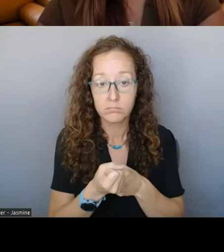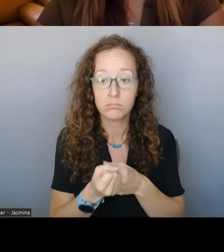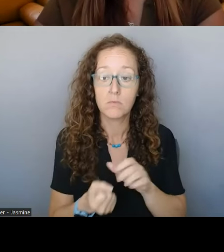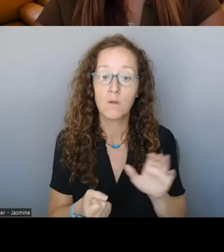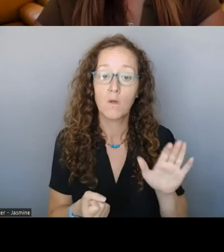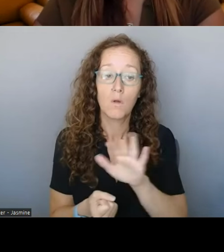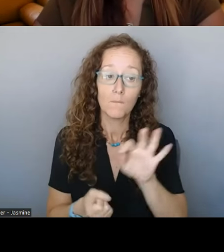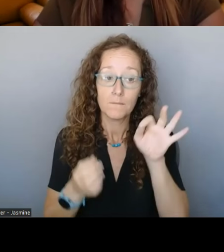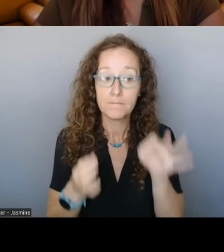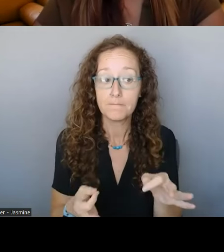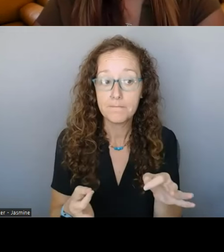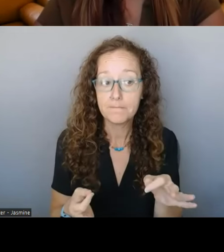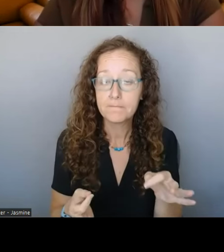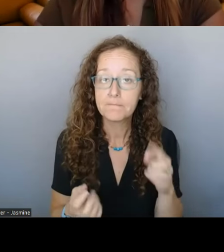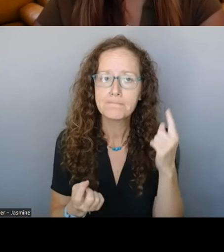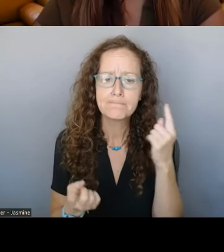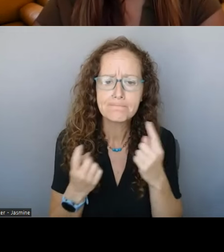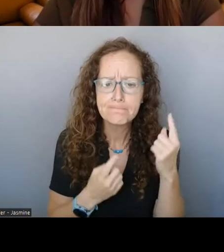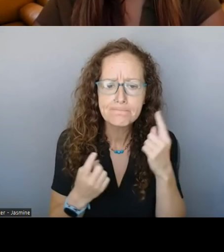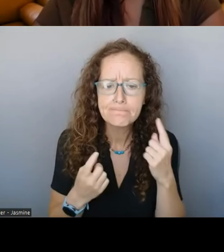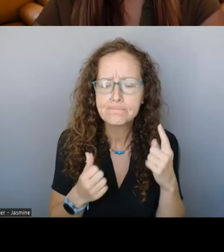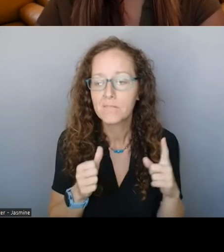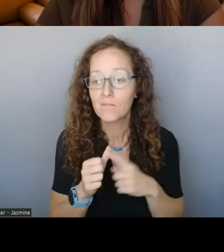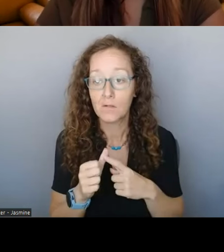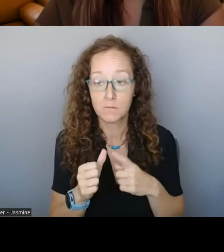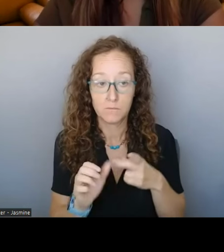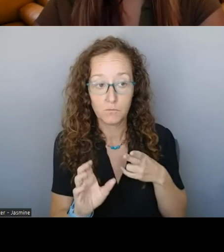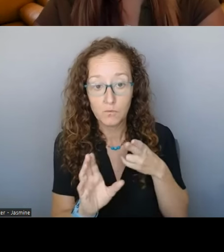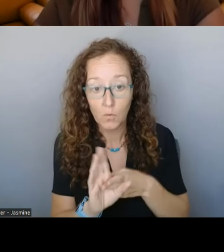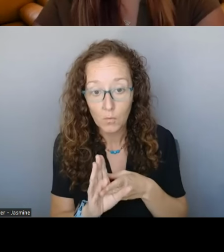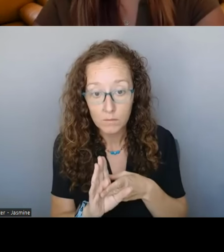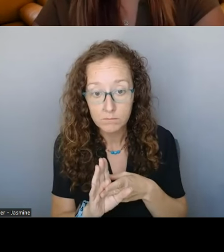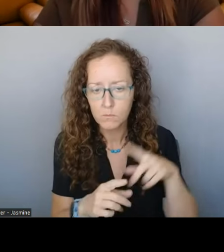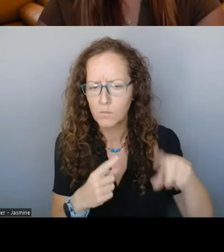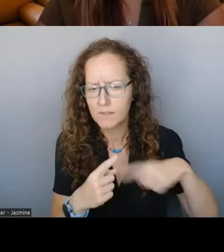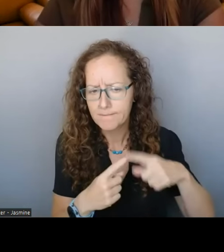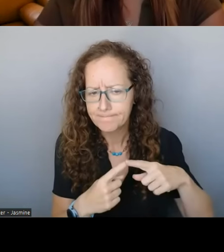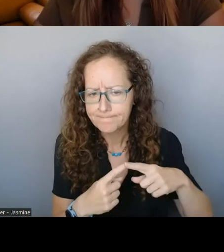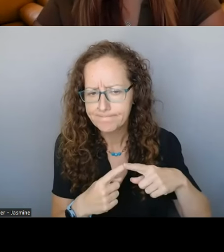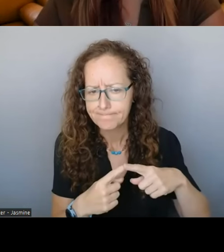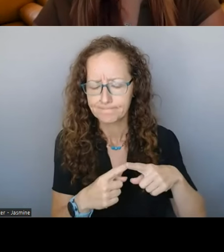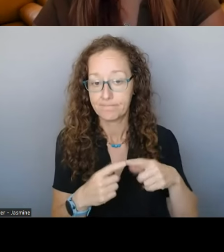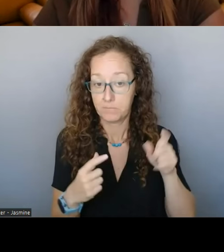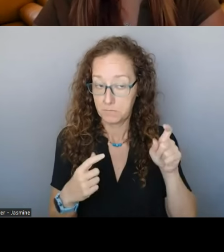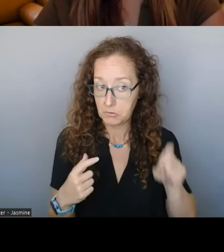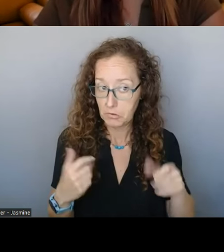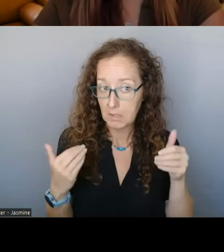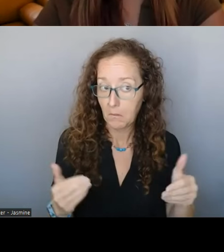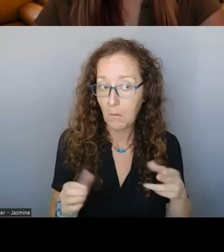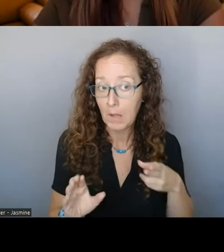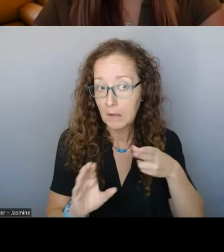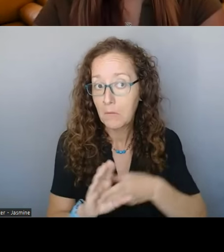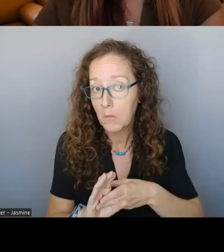have to make are, first of all, your enrollment. When are you going to enroll, or should you enroll when you're first